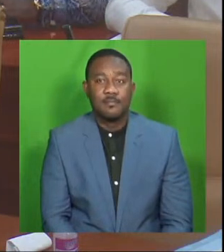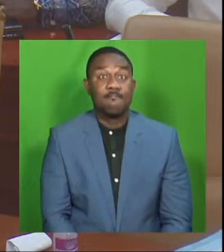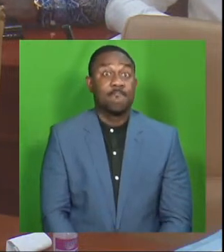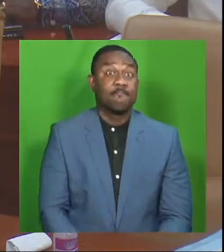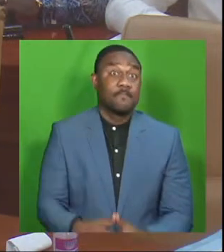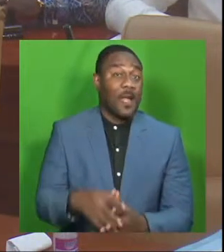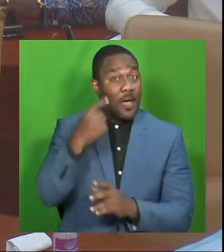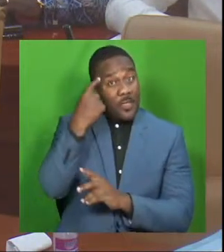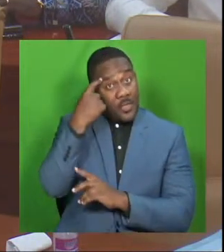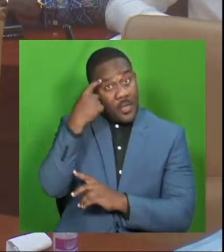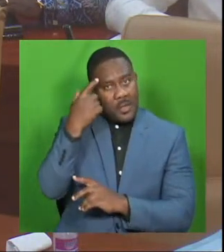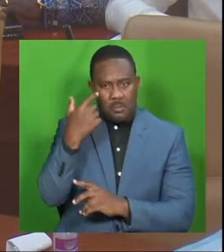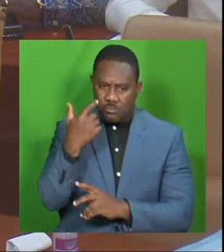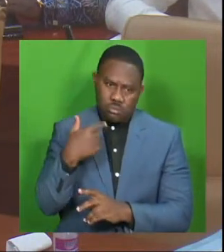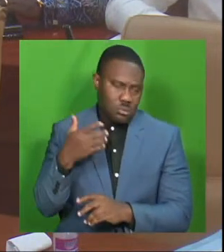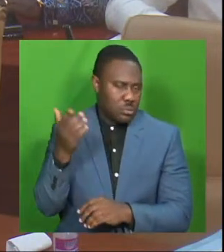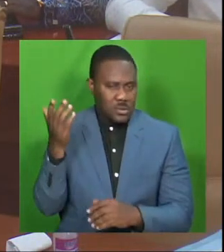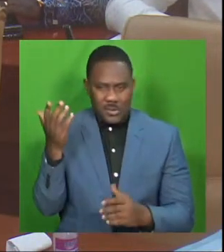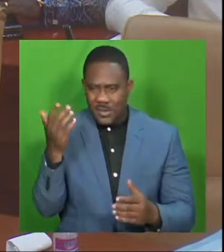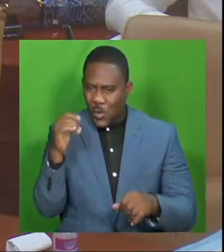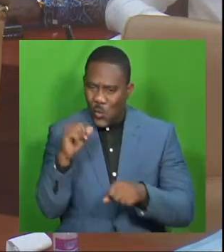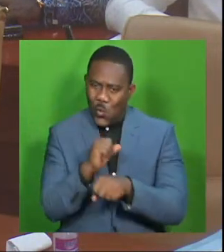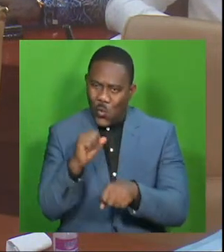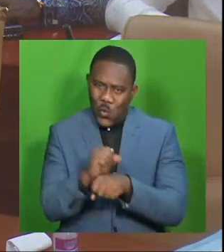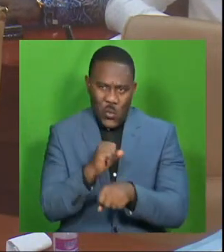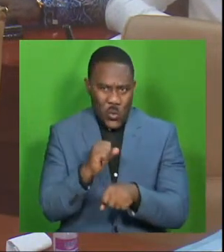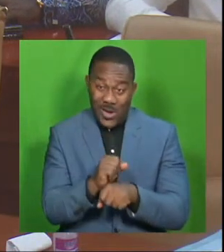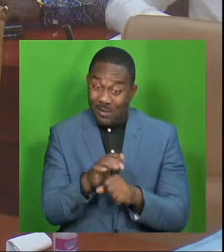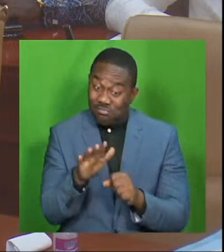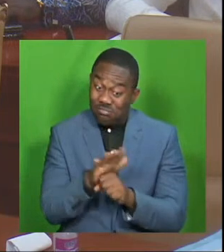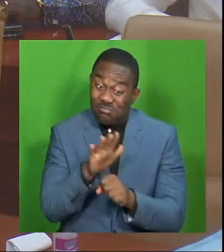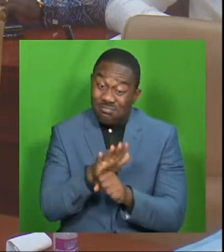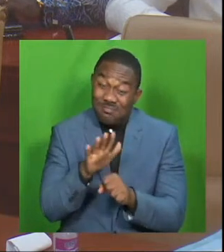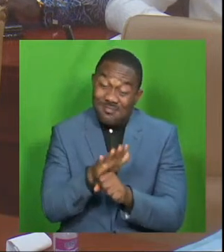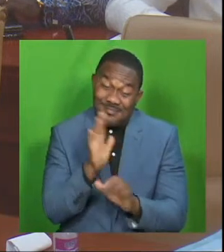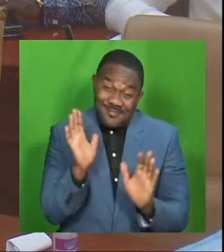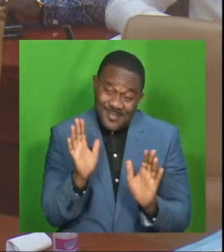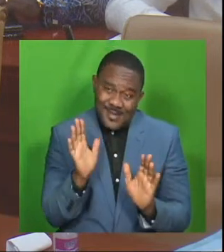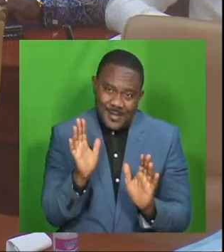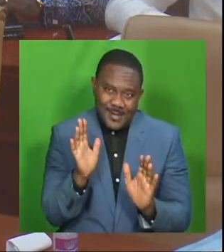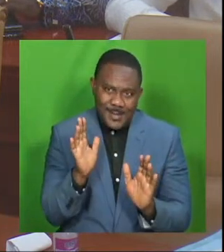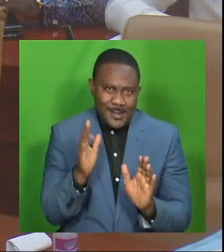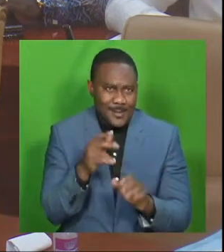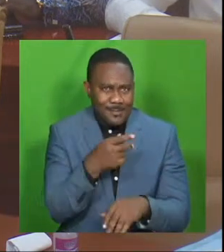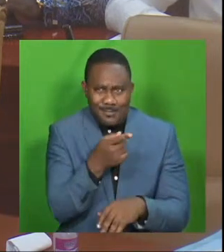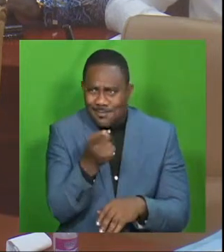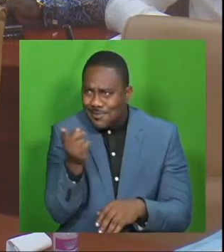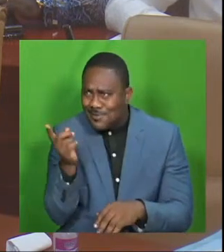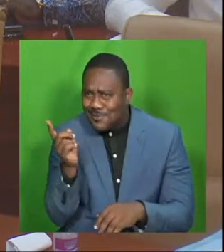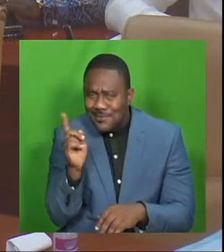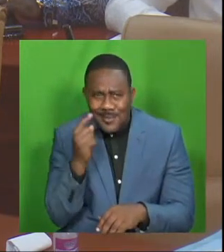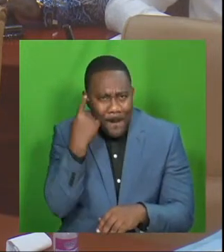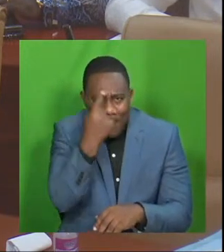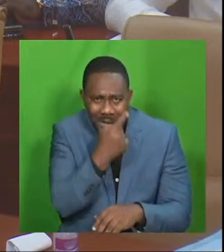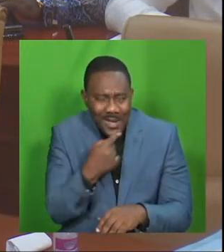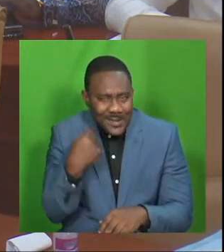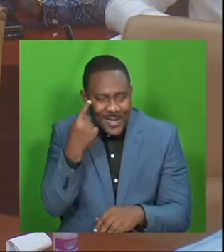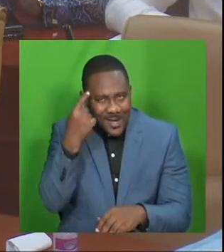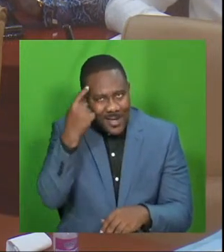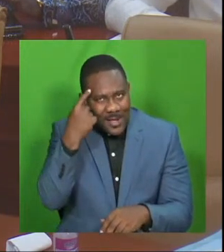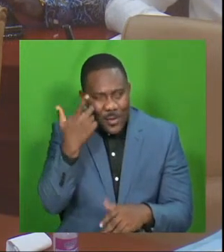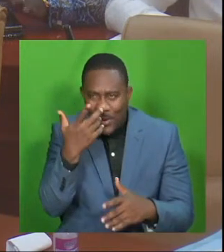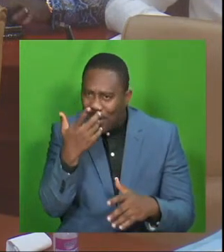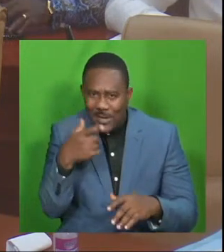I think we've had enough for the day, and judging from the sense of the House, I think we can adjourn